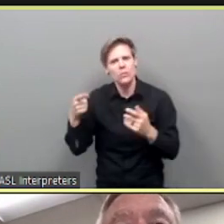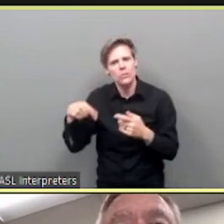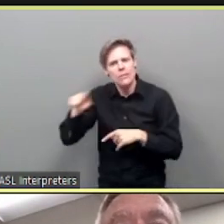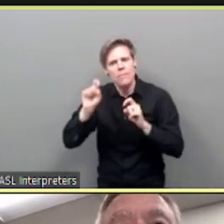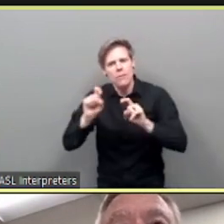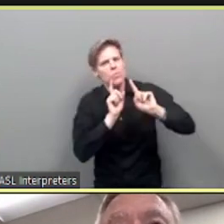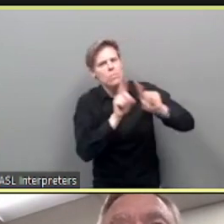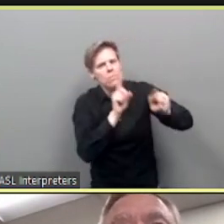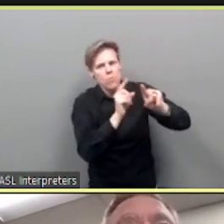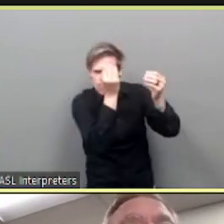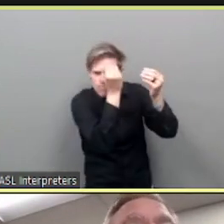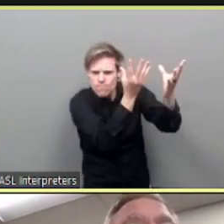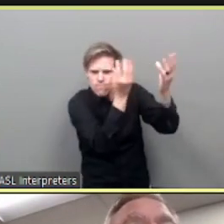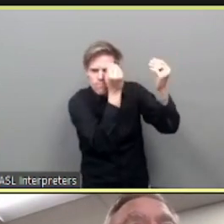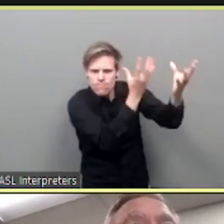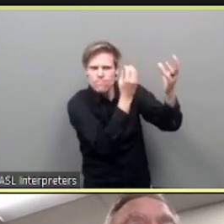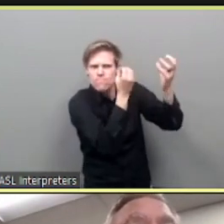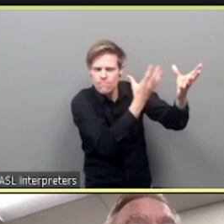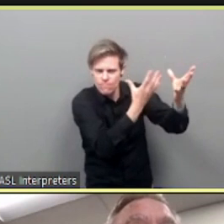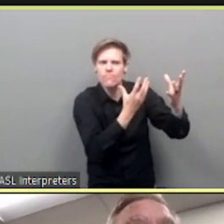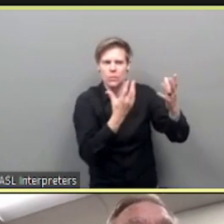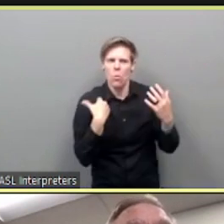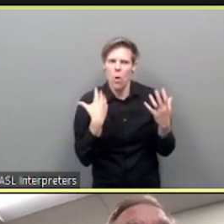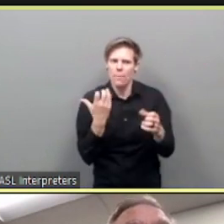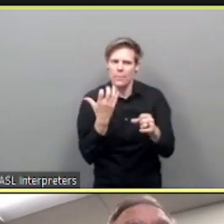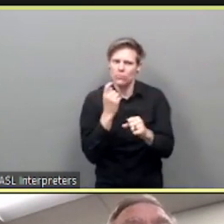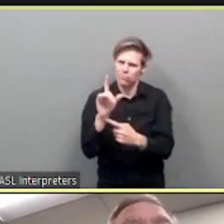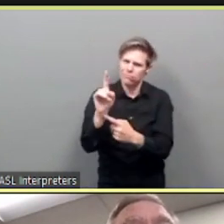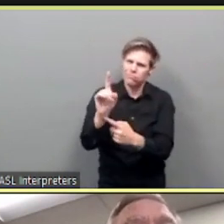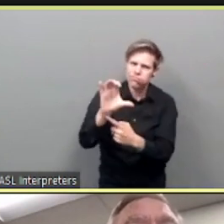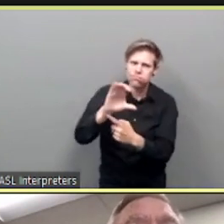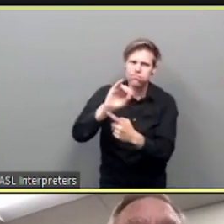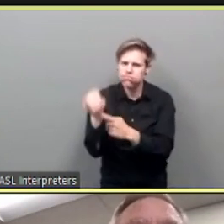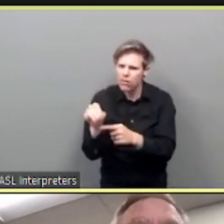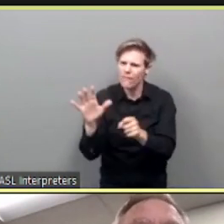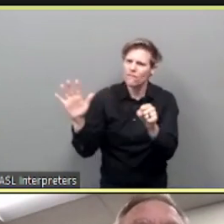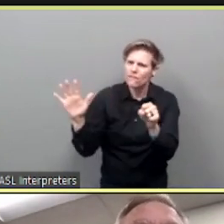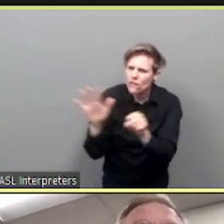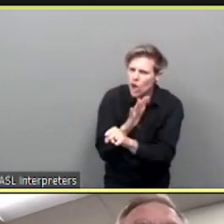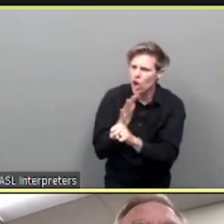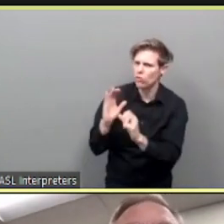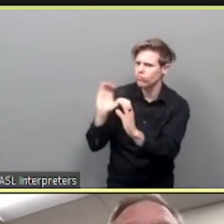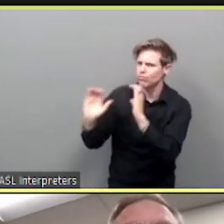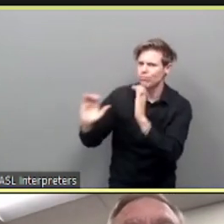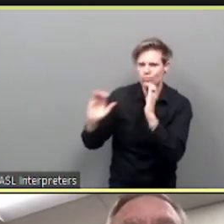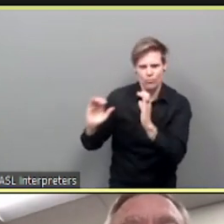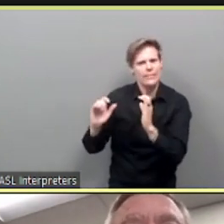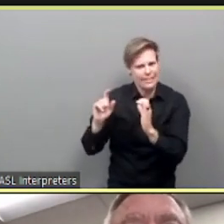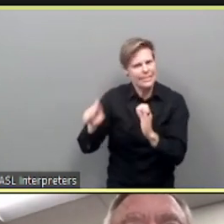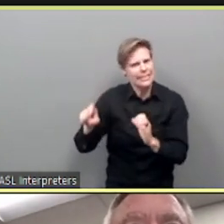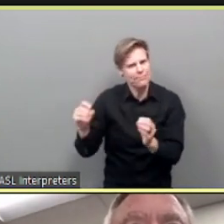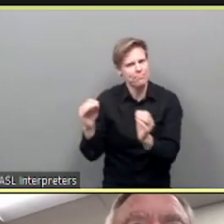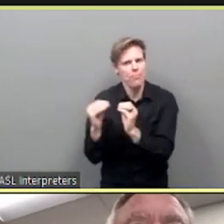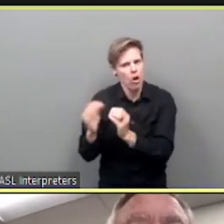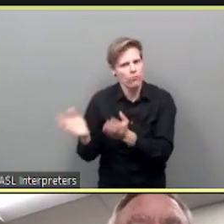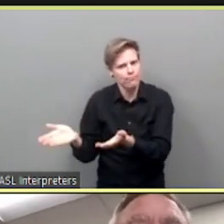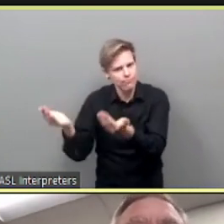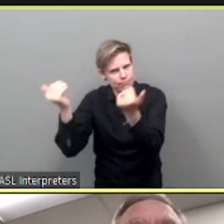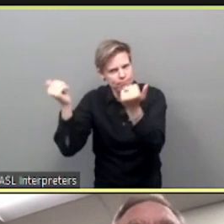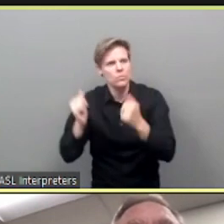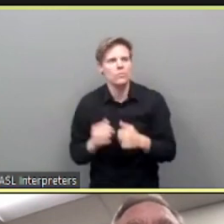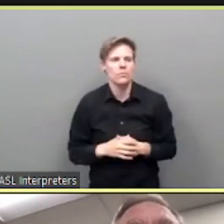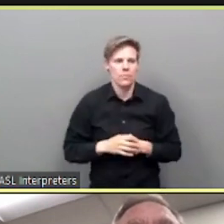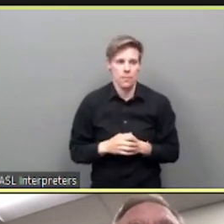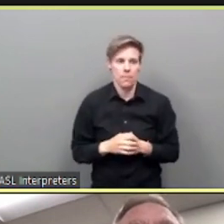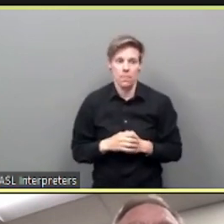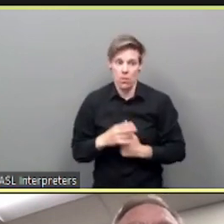will be 100% very soon. In terms of the percent of hospital workers that fall